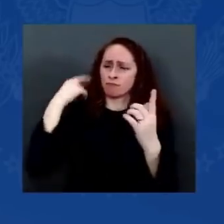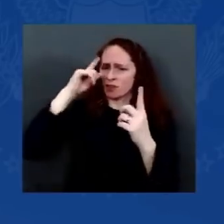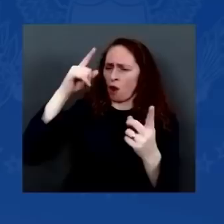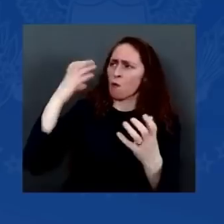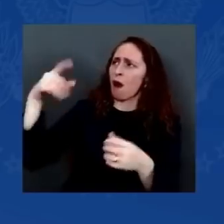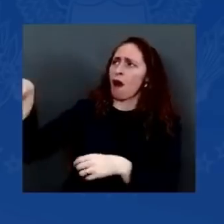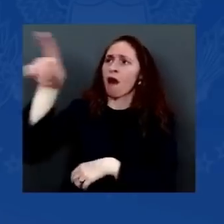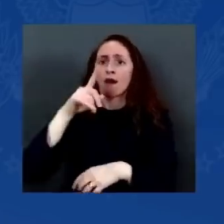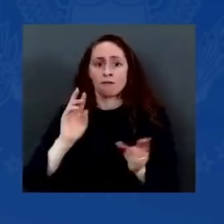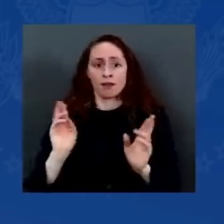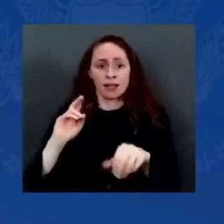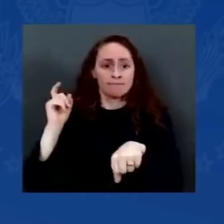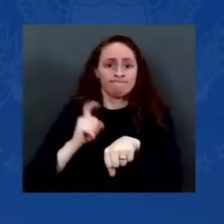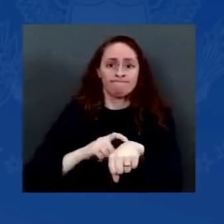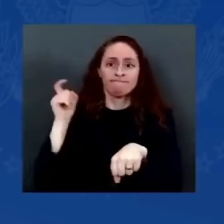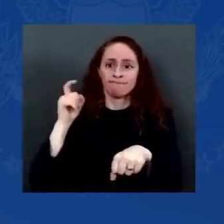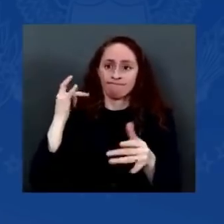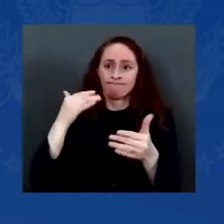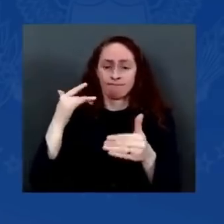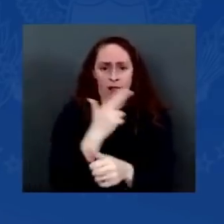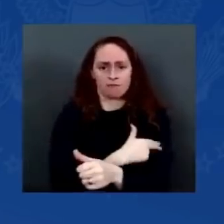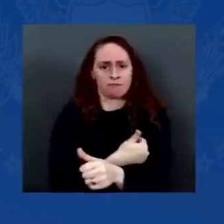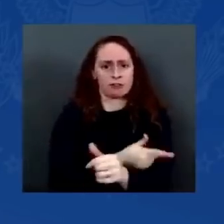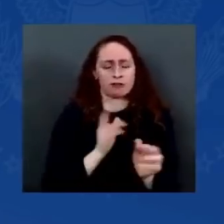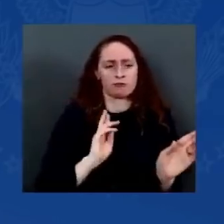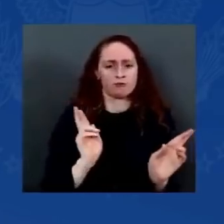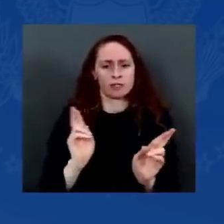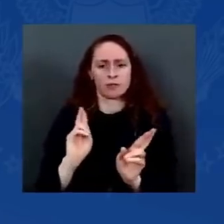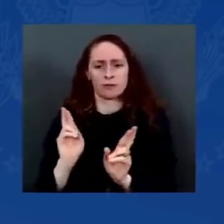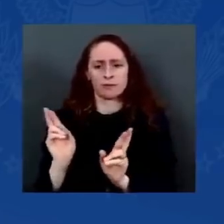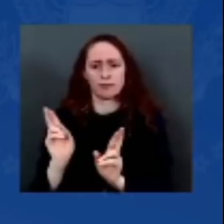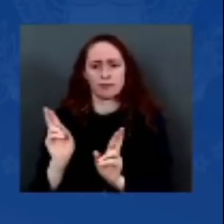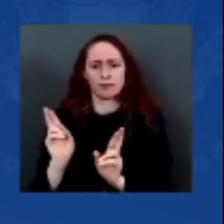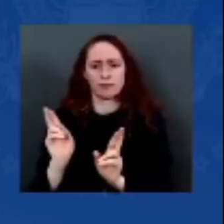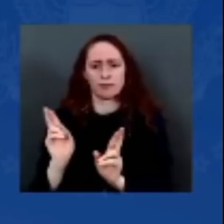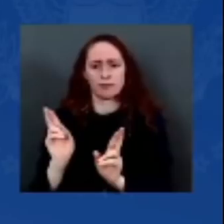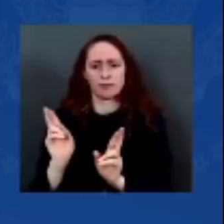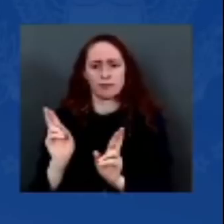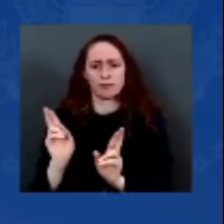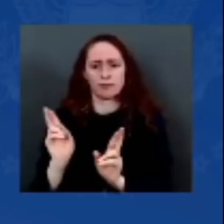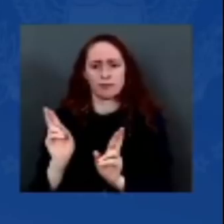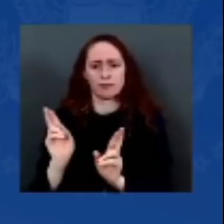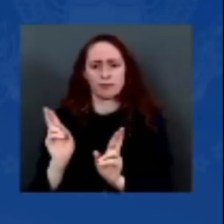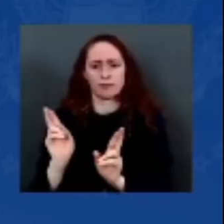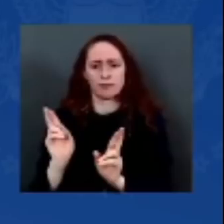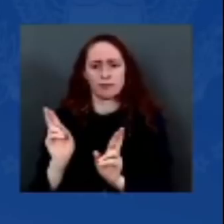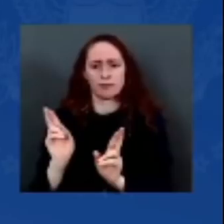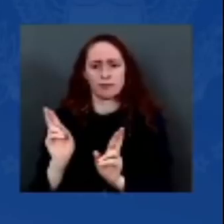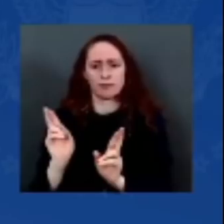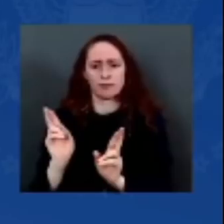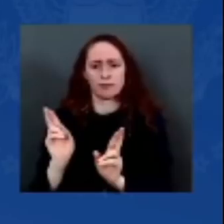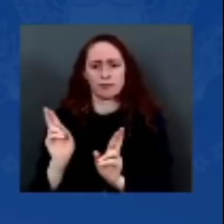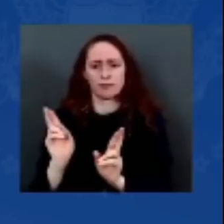getting COVID-19, and some of you will get very sick. Did I doze off again? Which 40 adults?